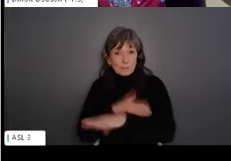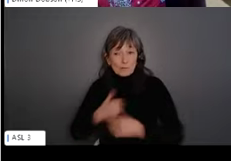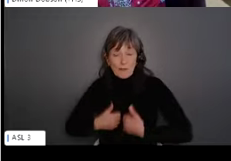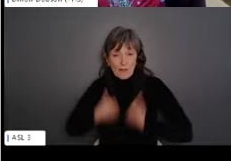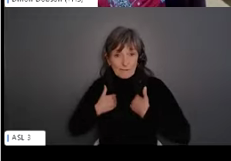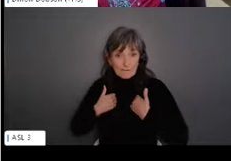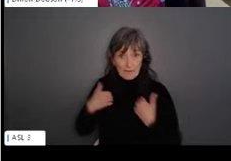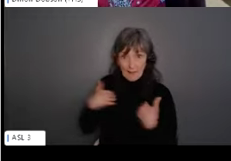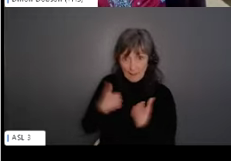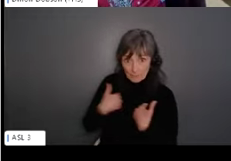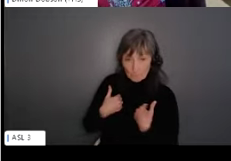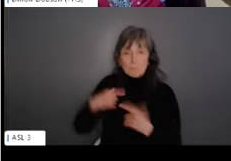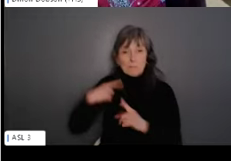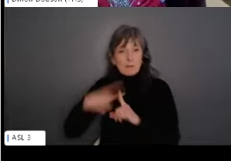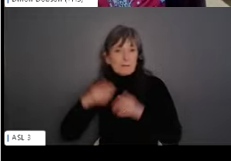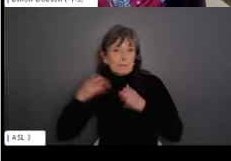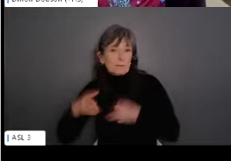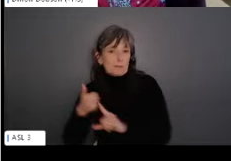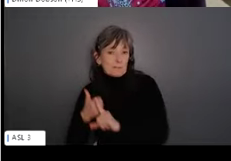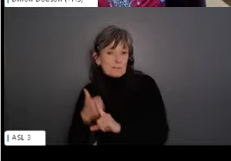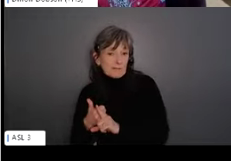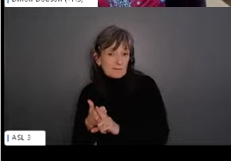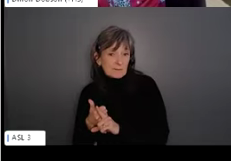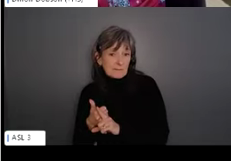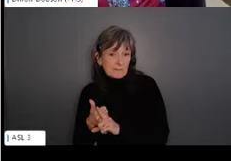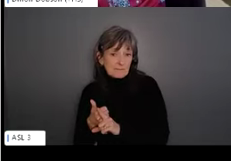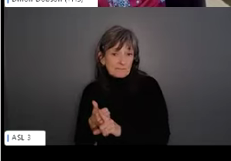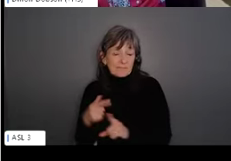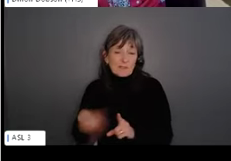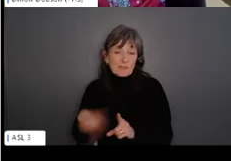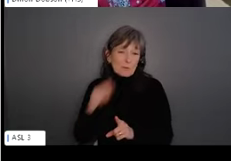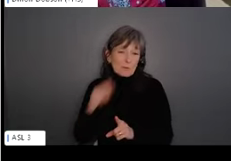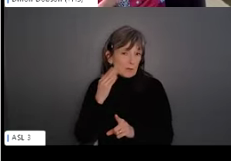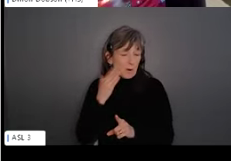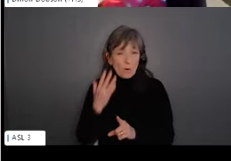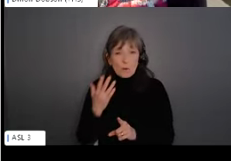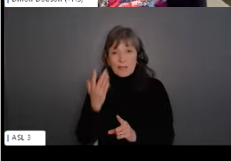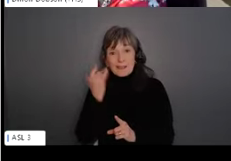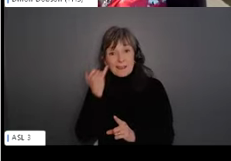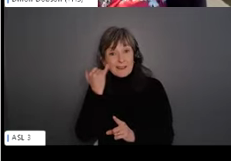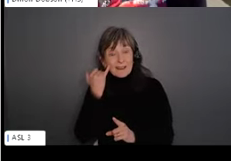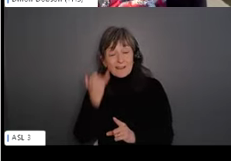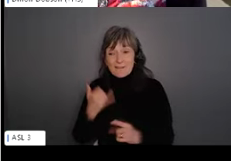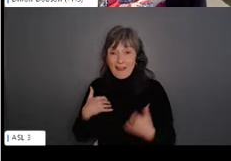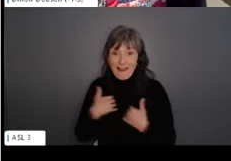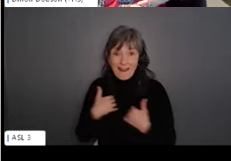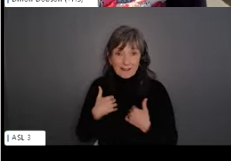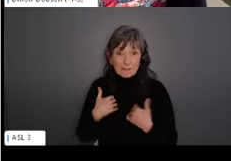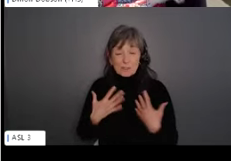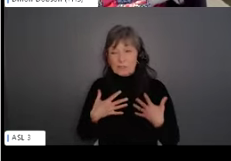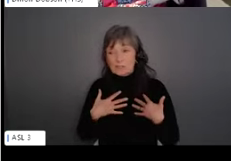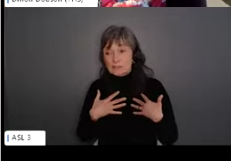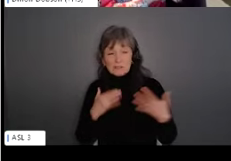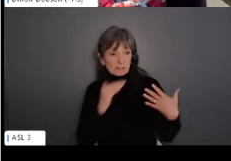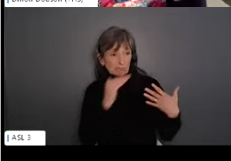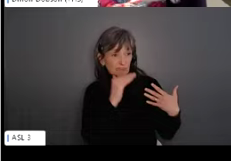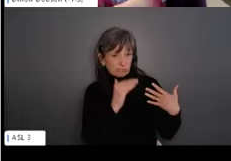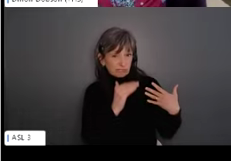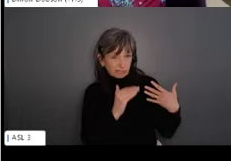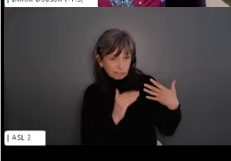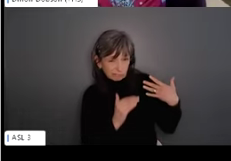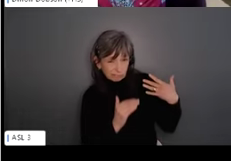life, because we know that people are incredibly stressed and feel a tremendous amount of guilt if they're finding themselves lower and lower on that scale. They're